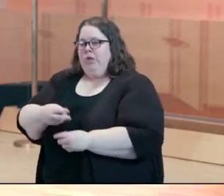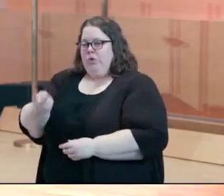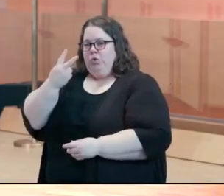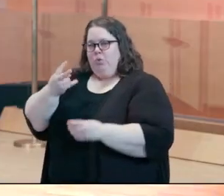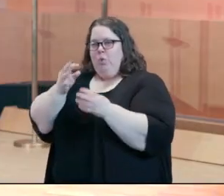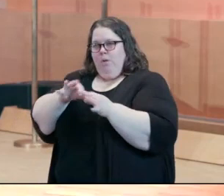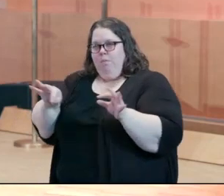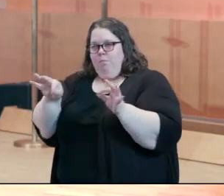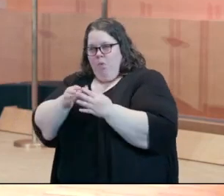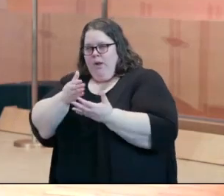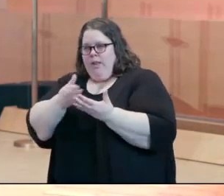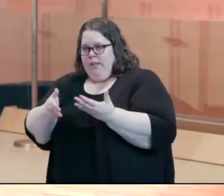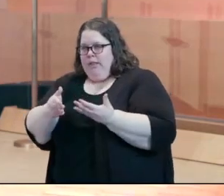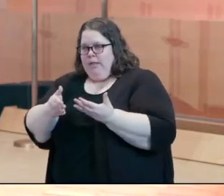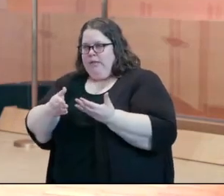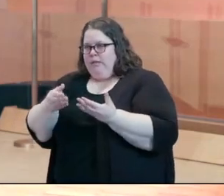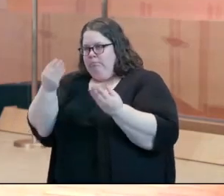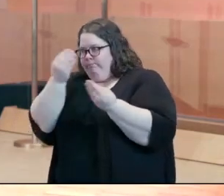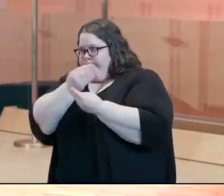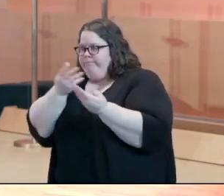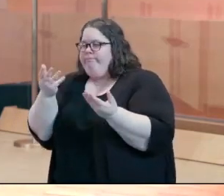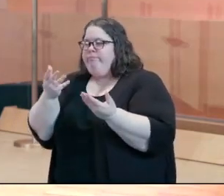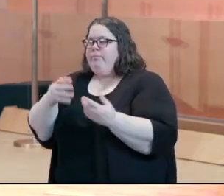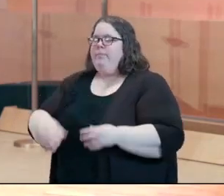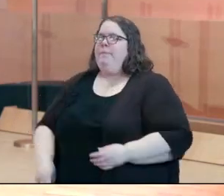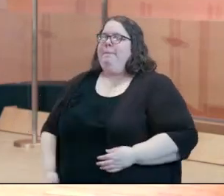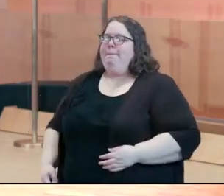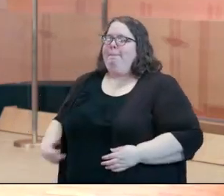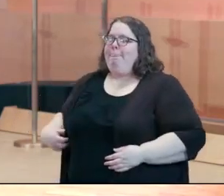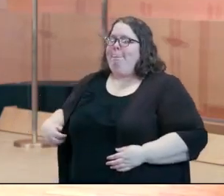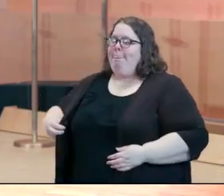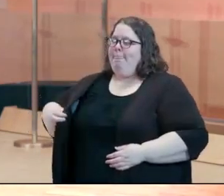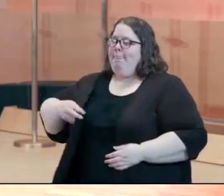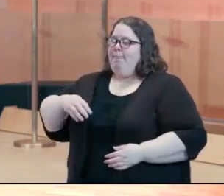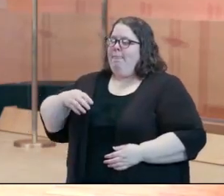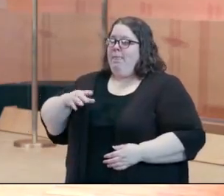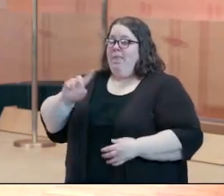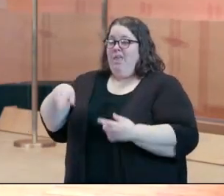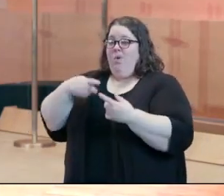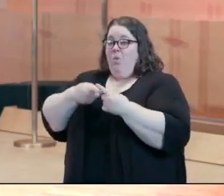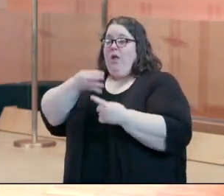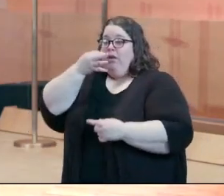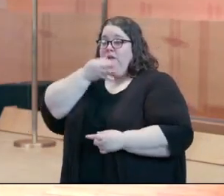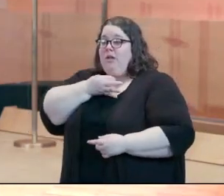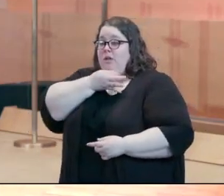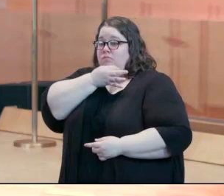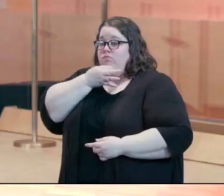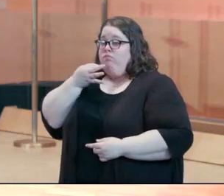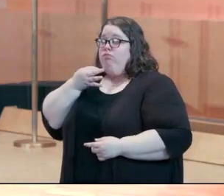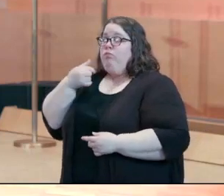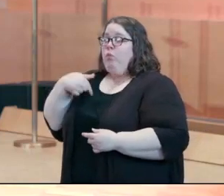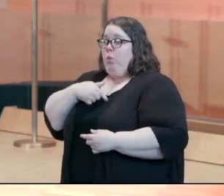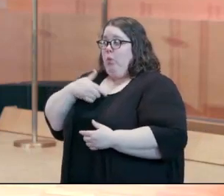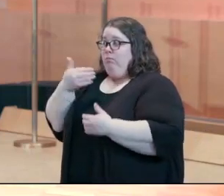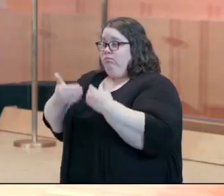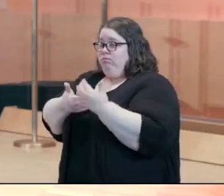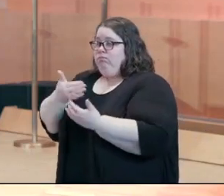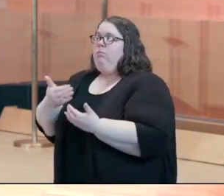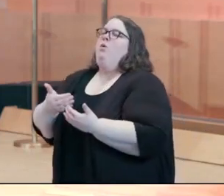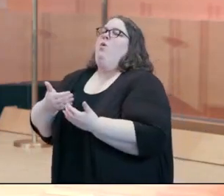first is it totally redefines our relationship with God. You see, God doesn't